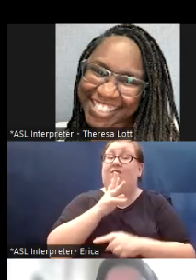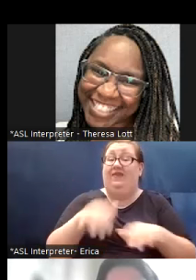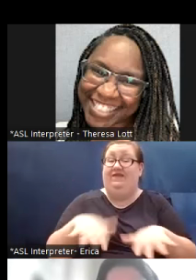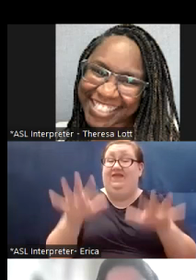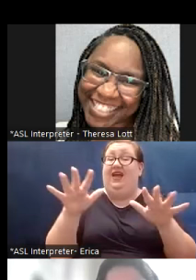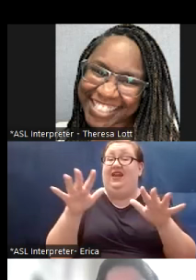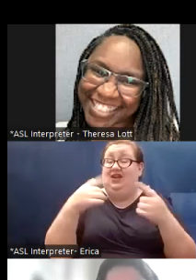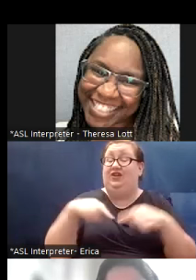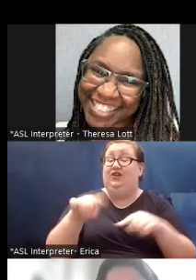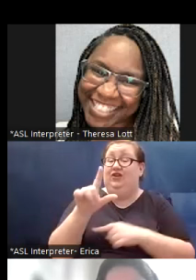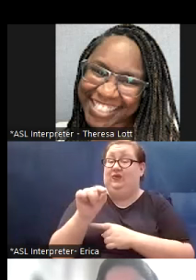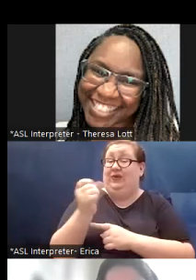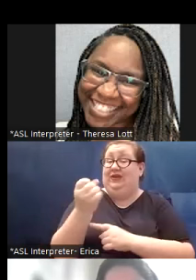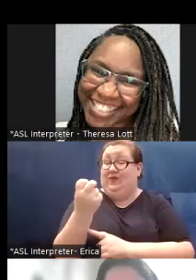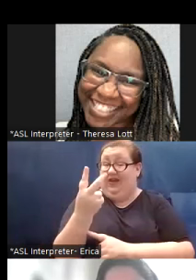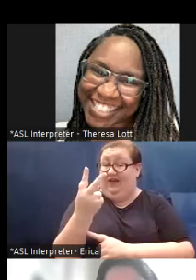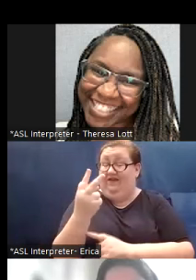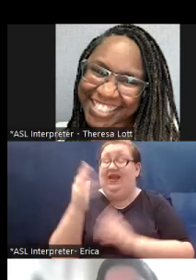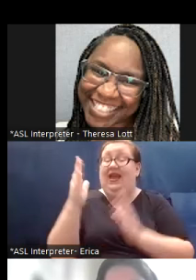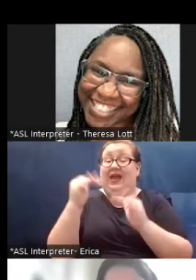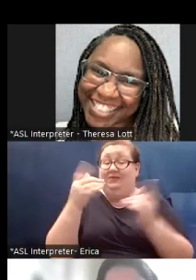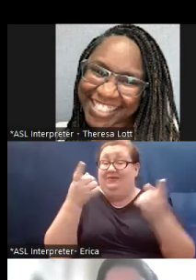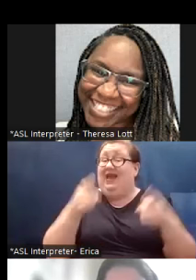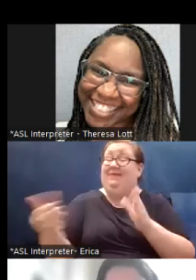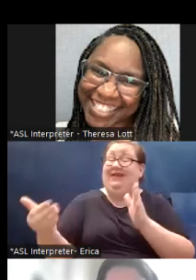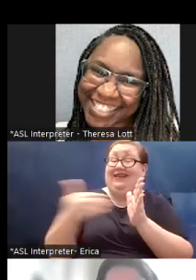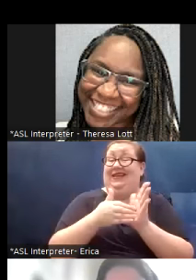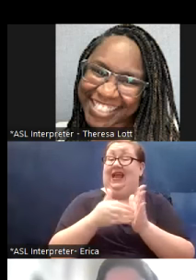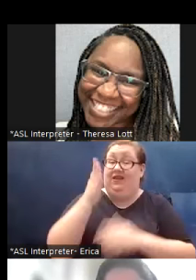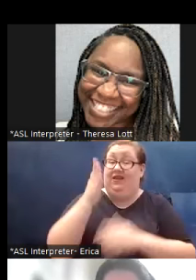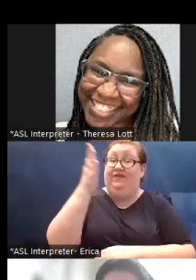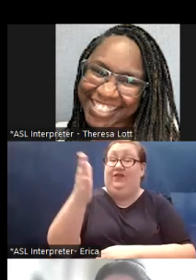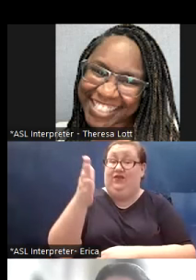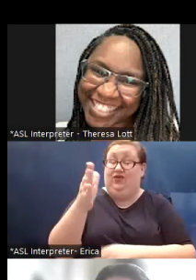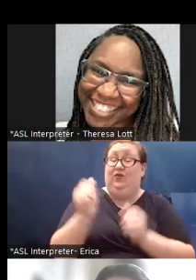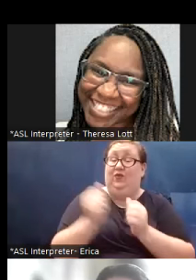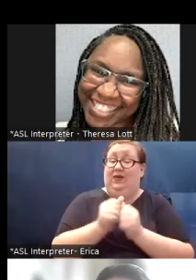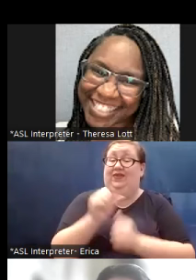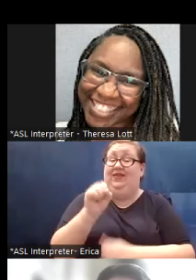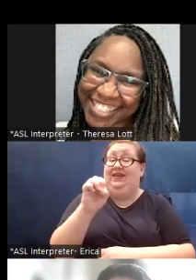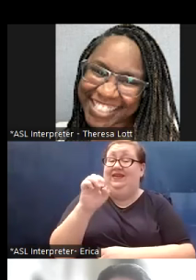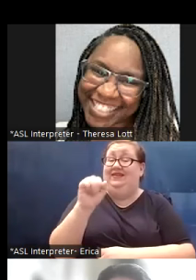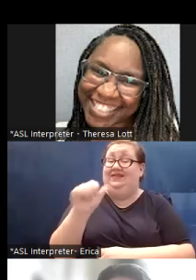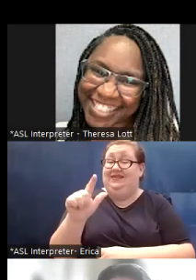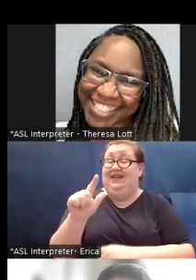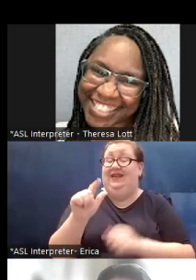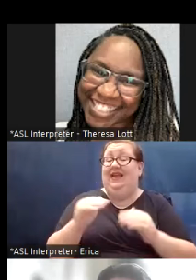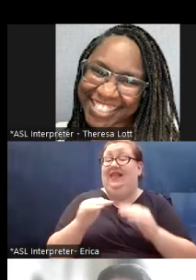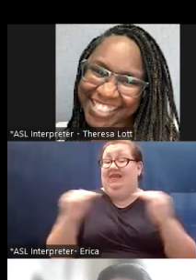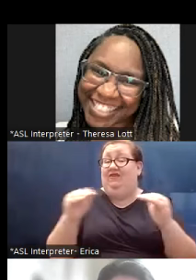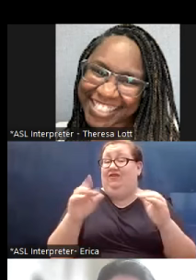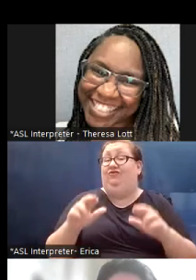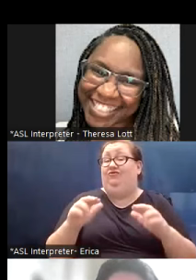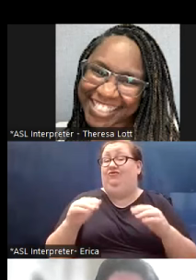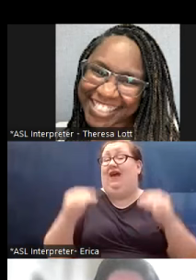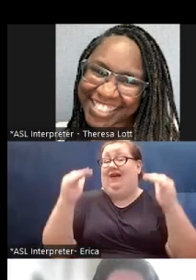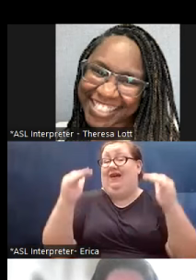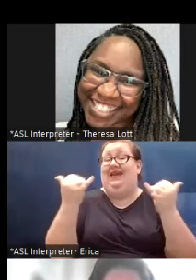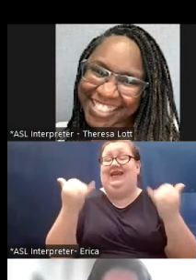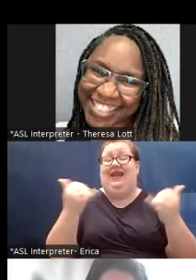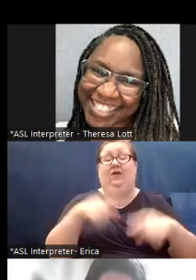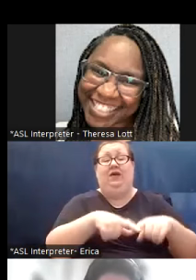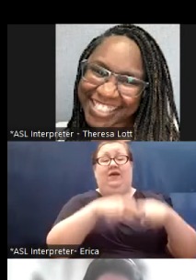it to flood in the future from a coastal storm with sea level rise. I'm now going to take a pause for